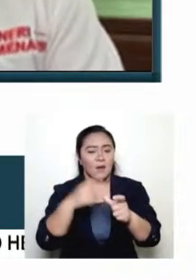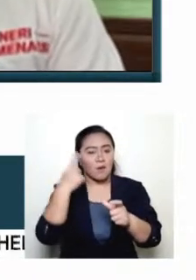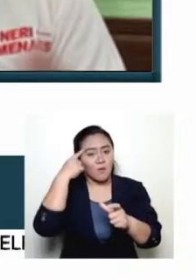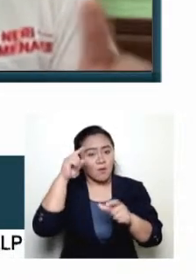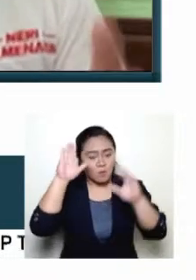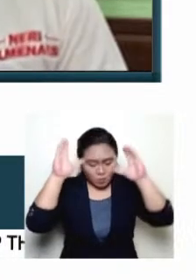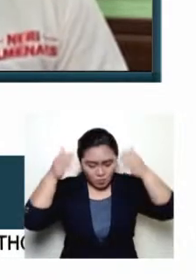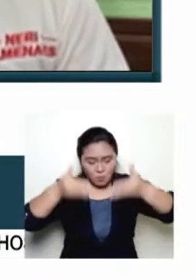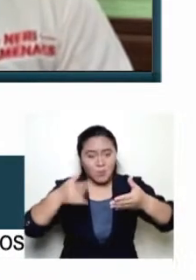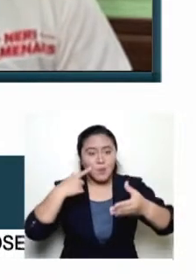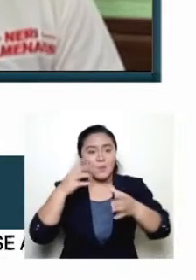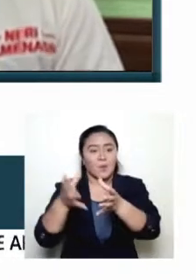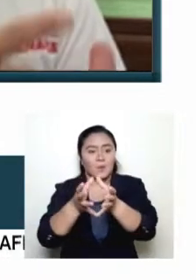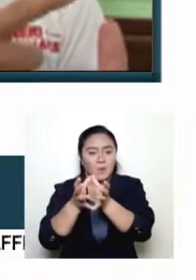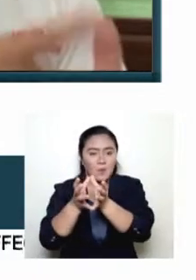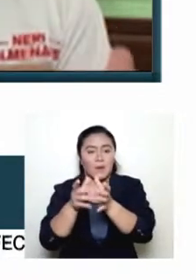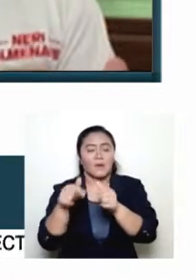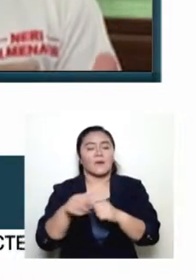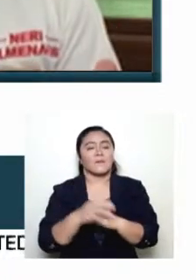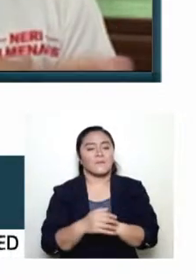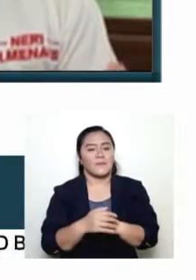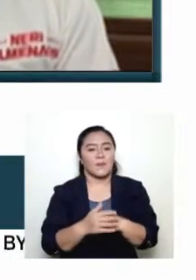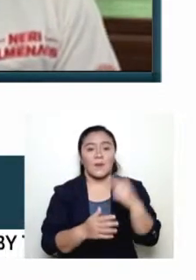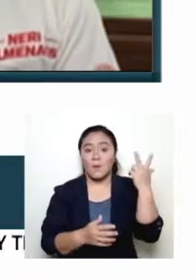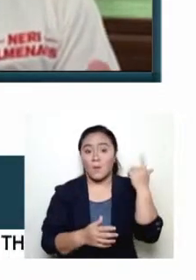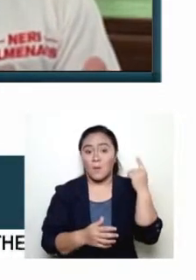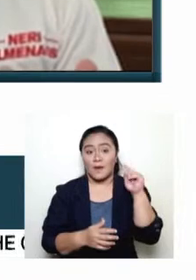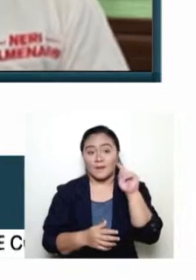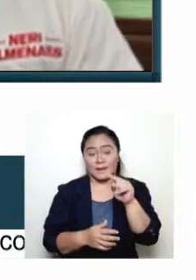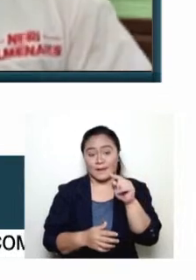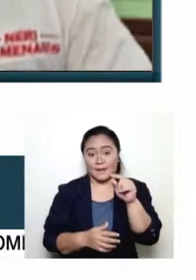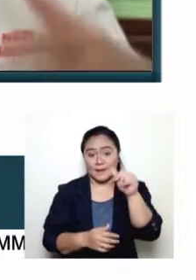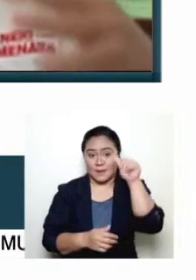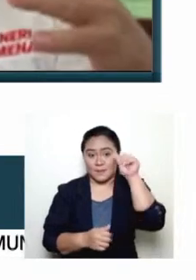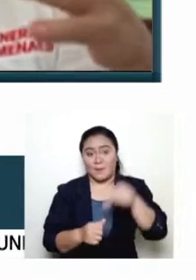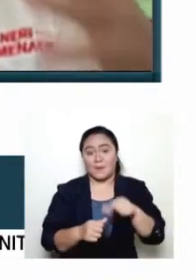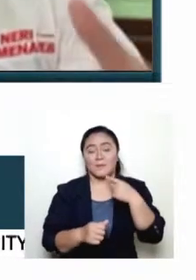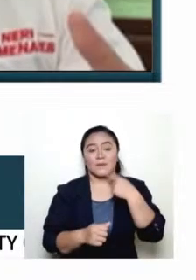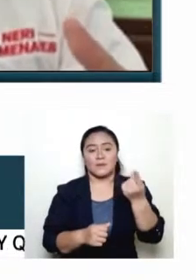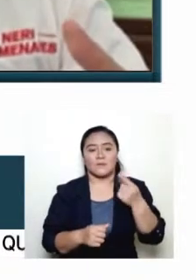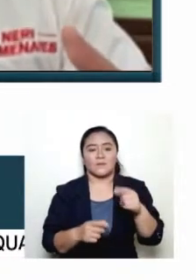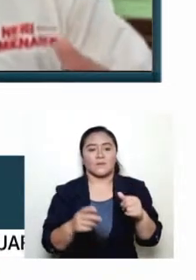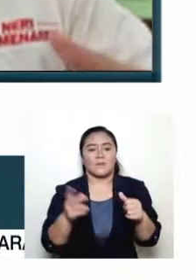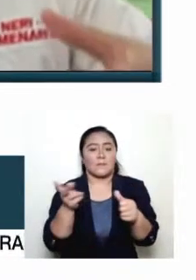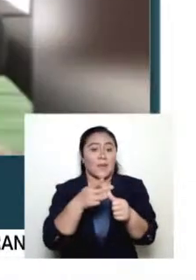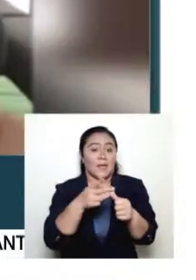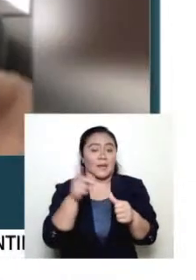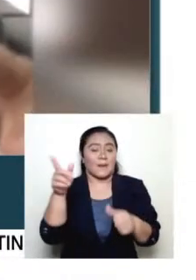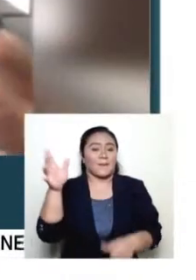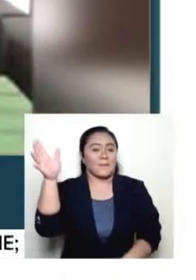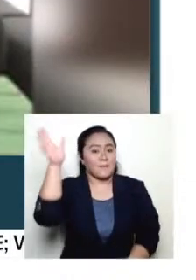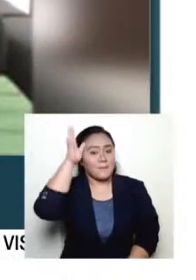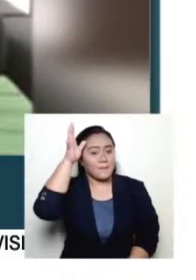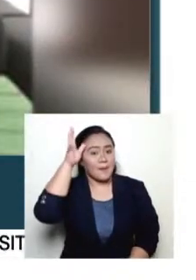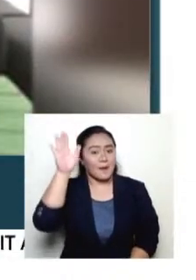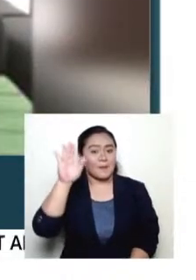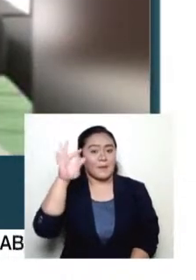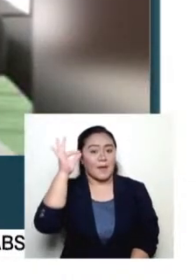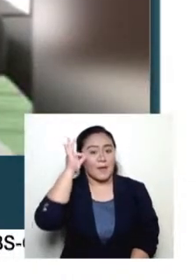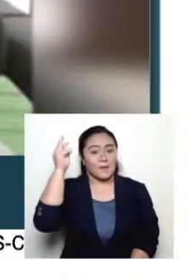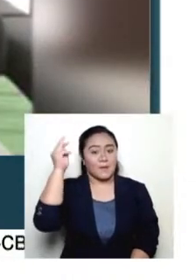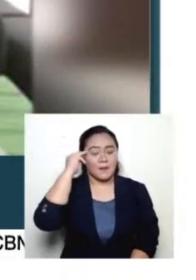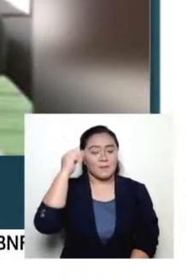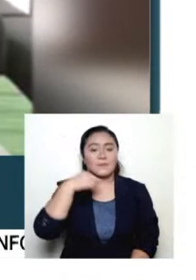I say that? In the first place, his father, during martial law, was an epitome of disunity.